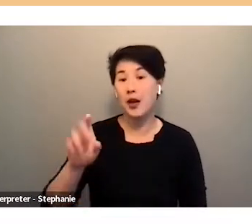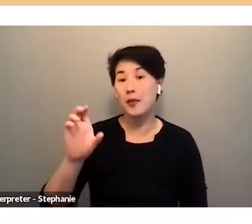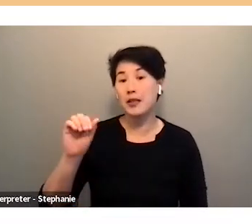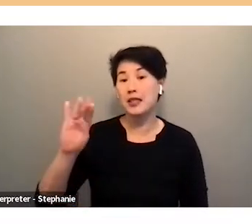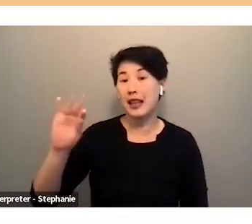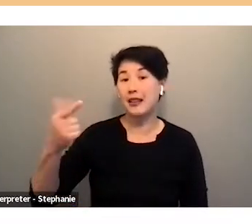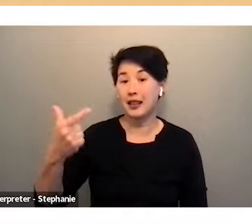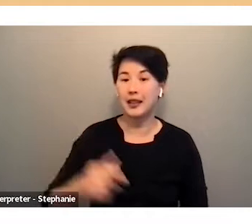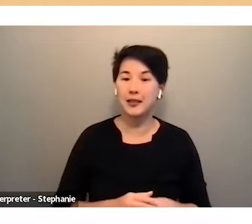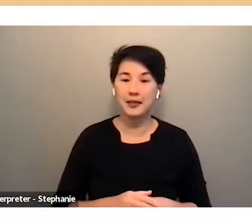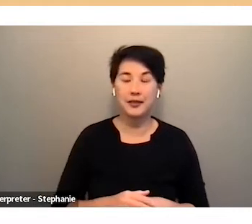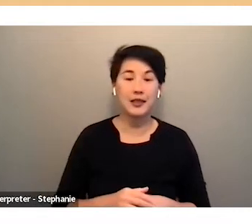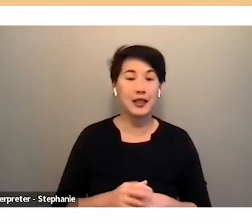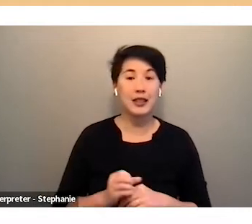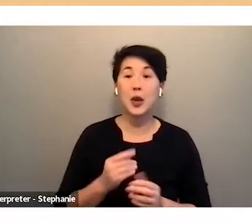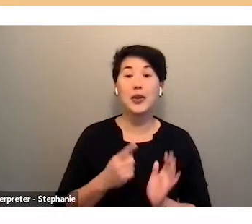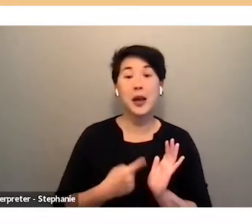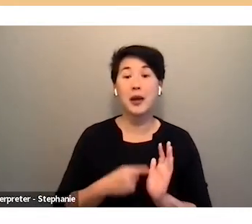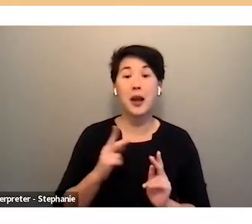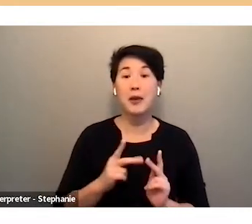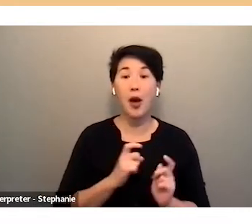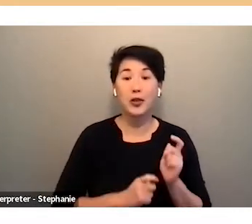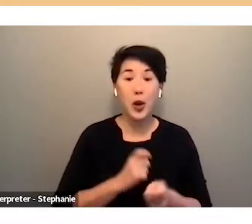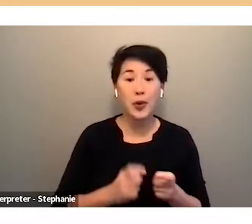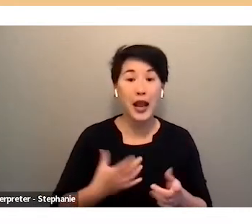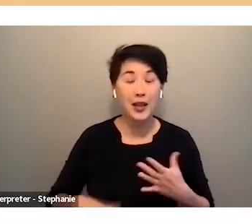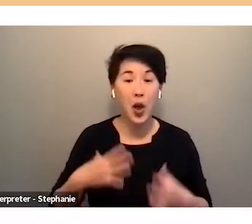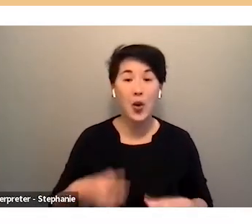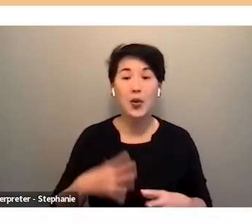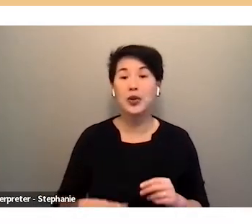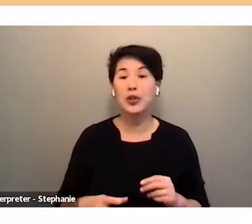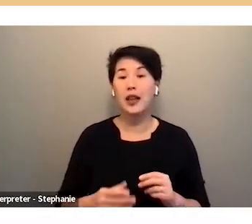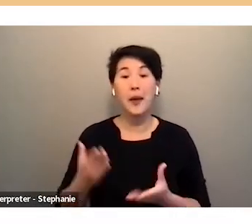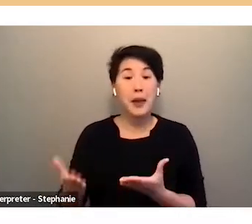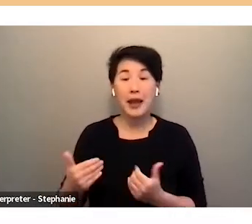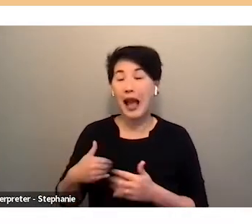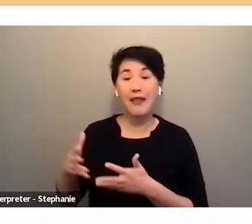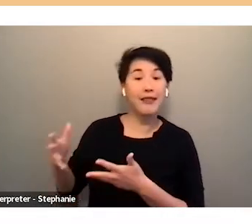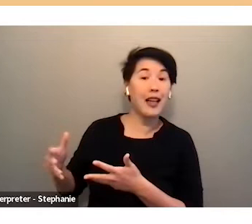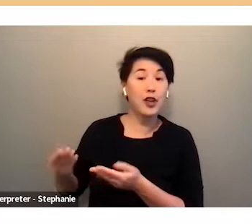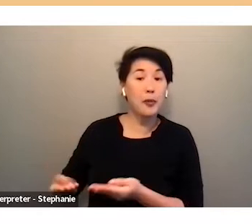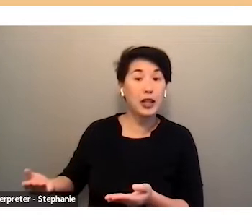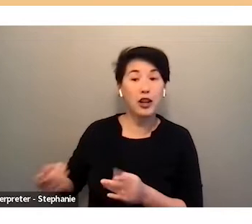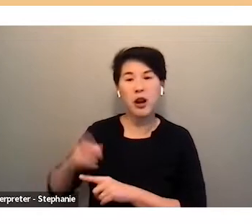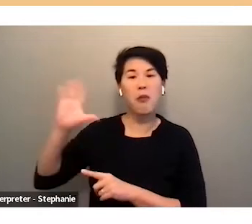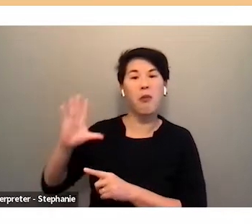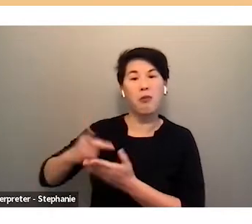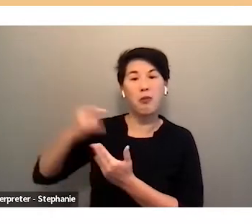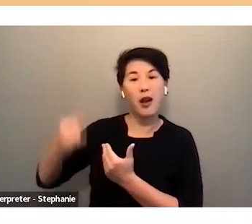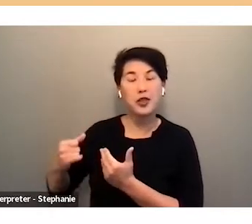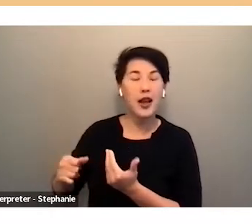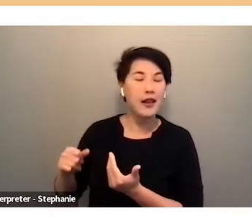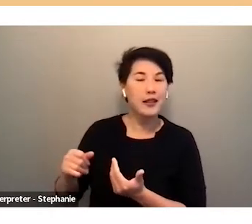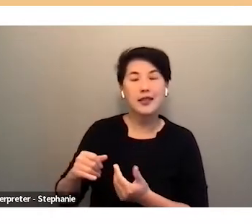lot of the times people will donate me clothing, or I may have leftover materials from other projects, or